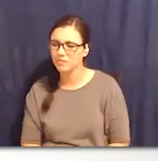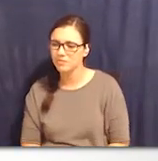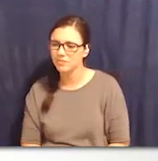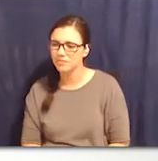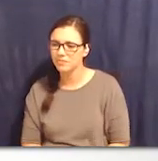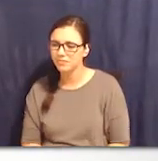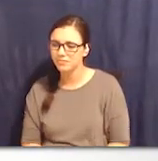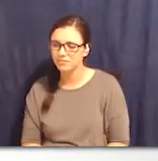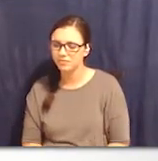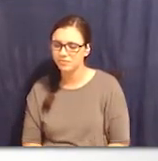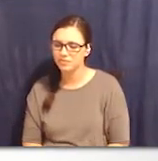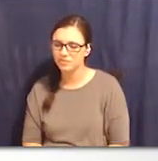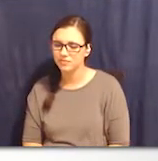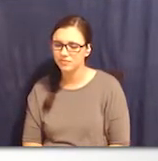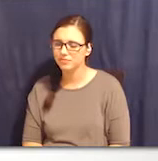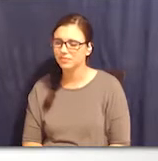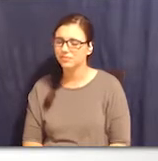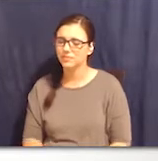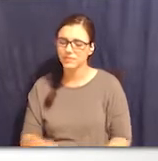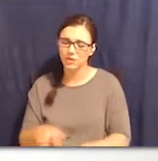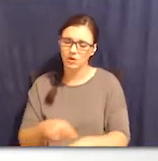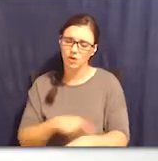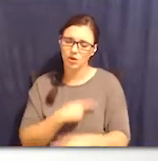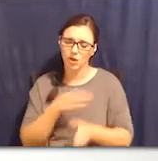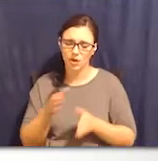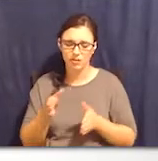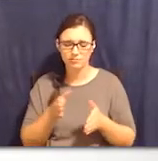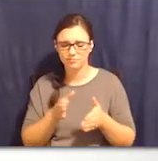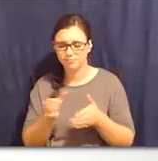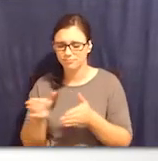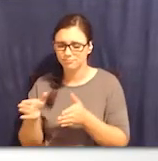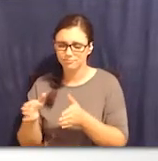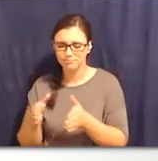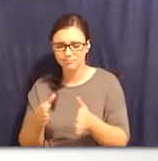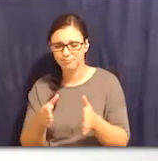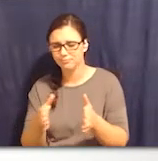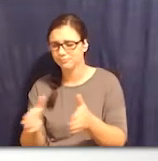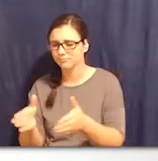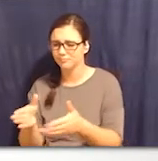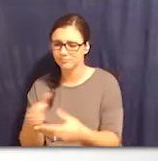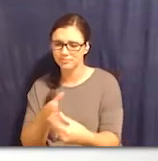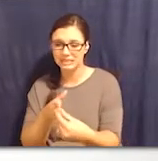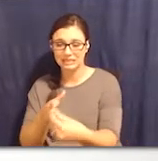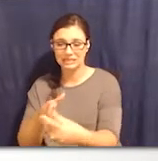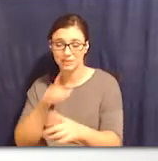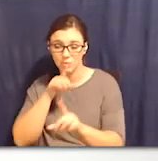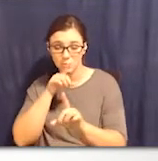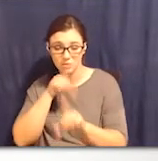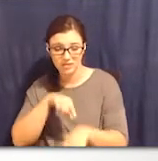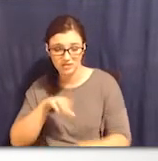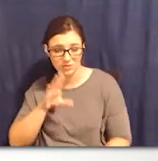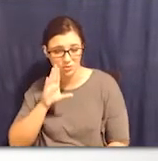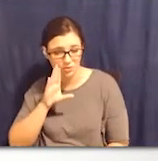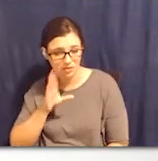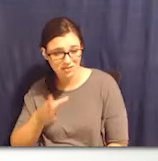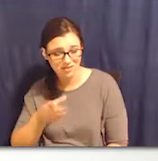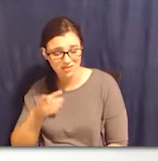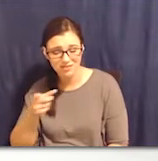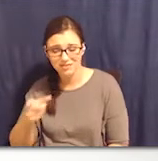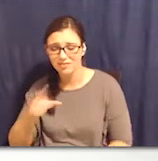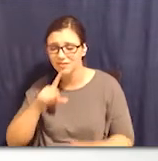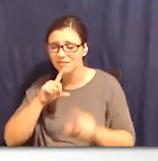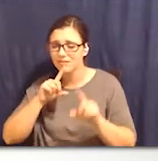a whole? A long winding path may lead to the